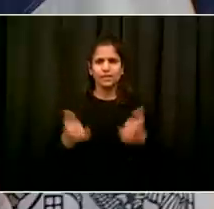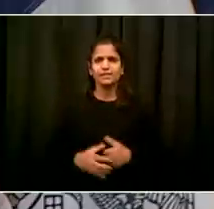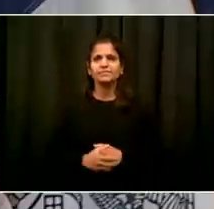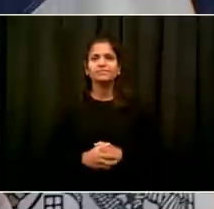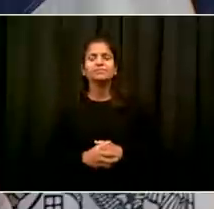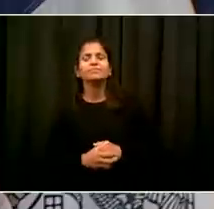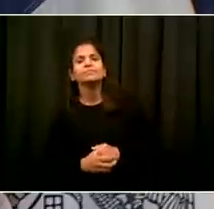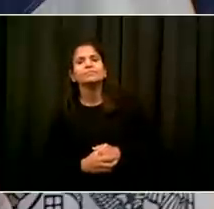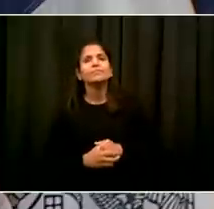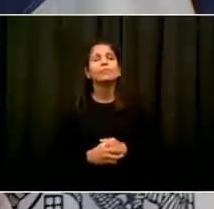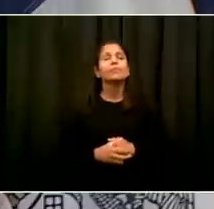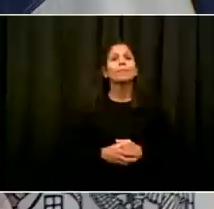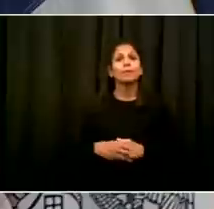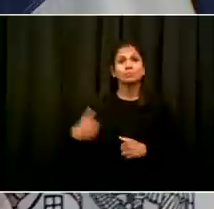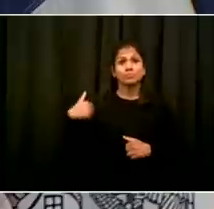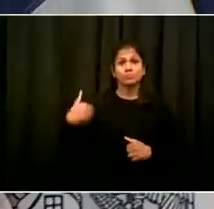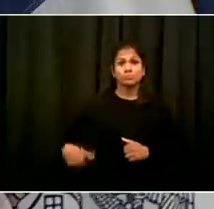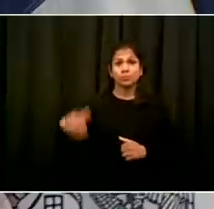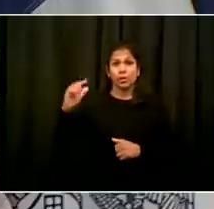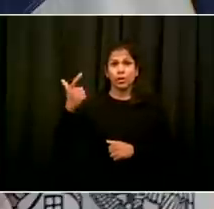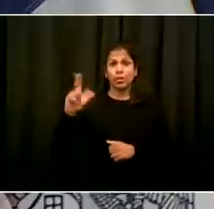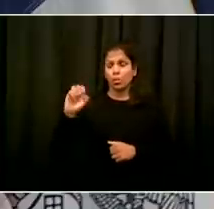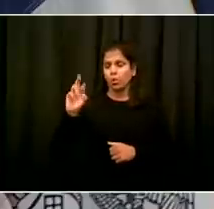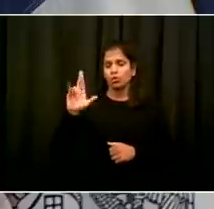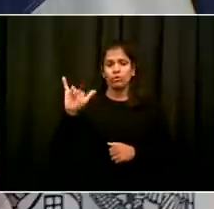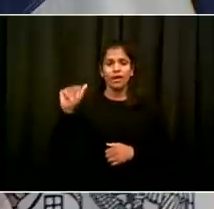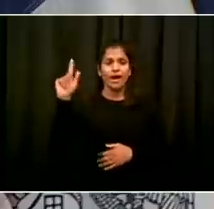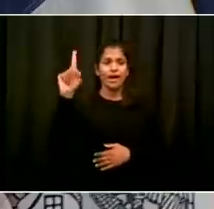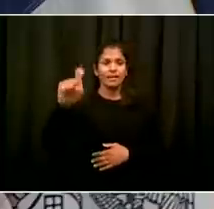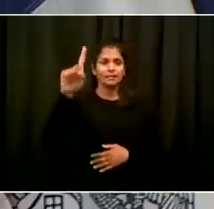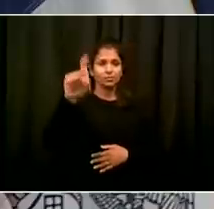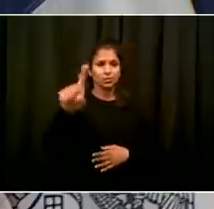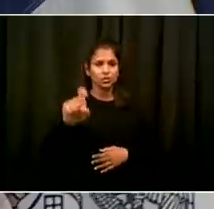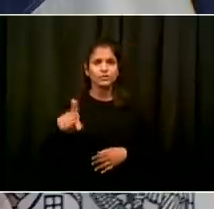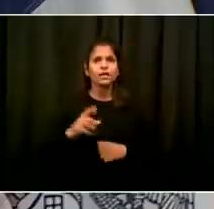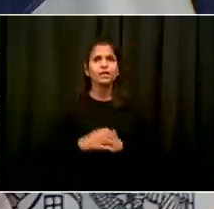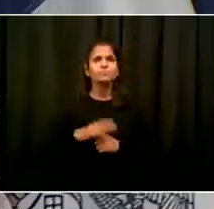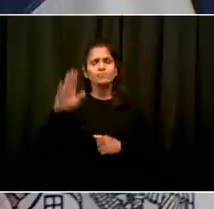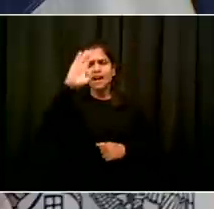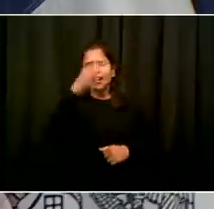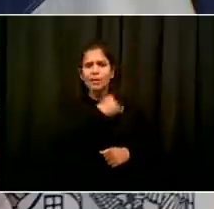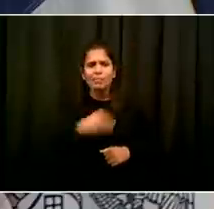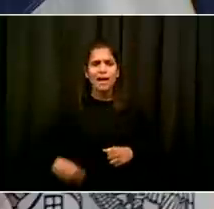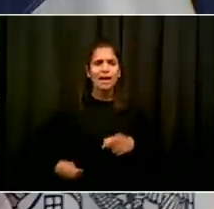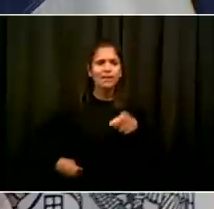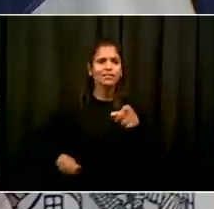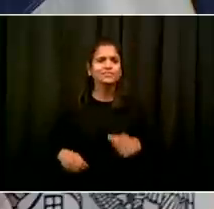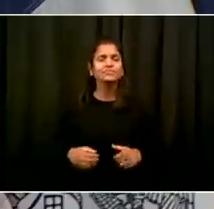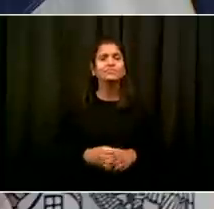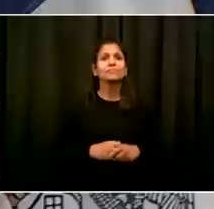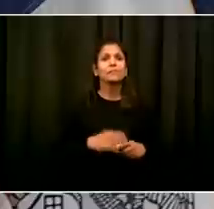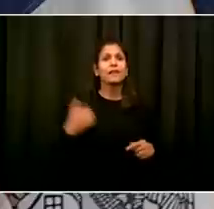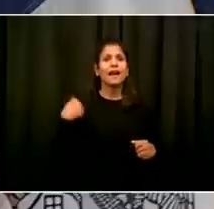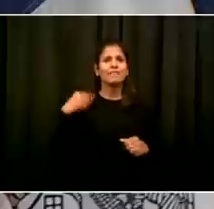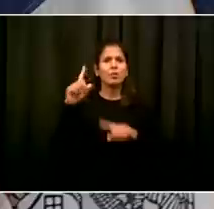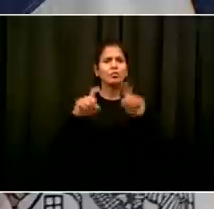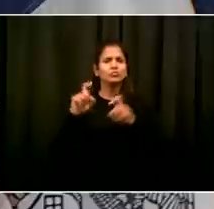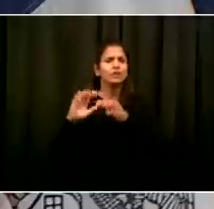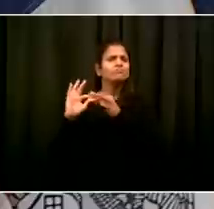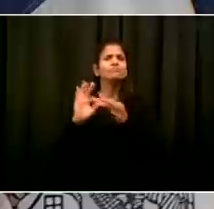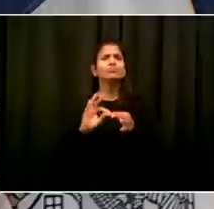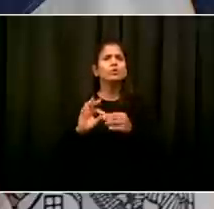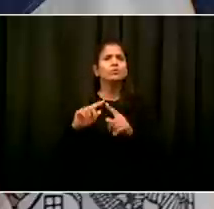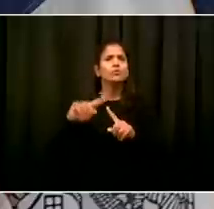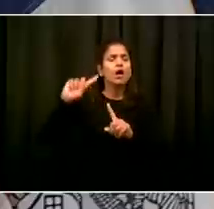Good, thank you. I wanted to ask you about something that the governor said yesterday, and I want to get your reaction because